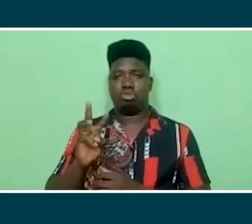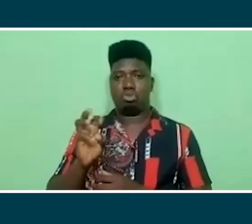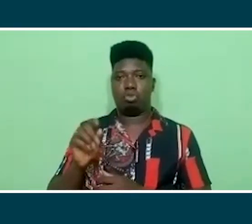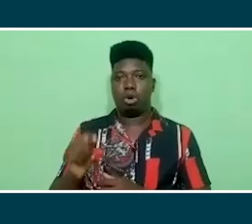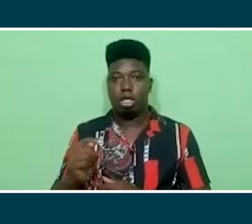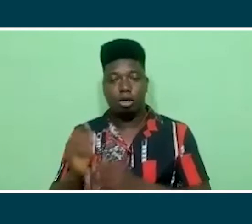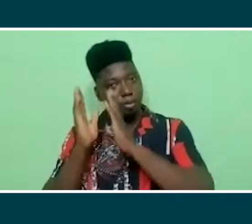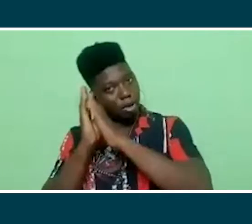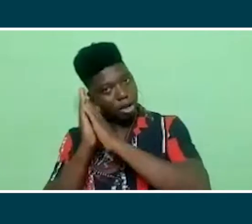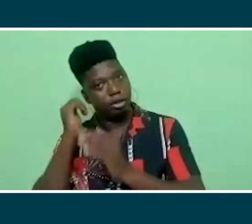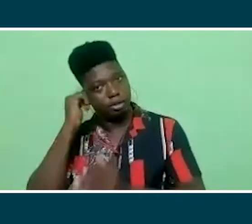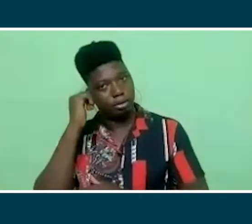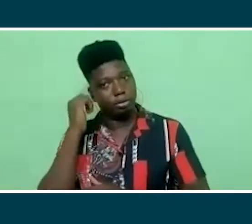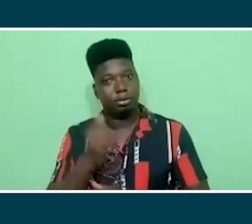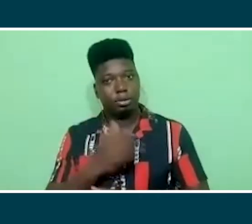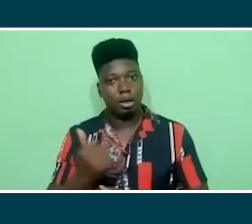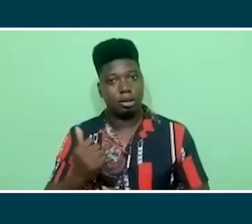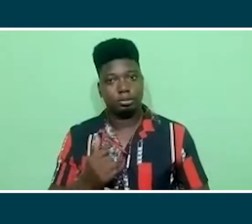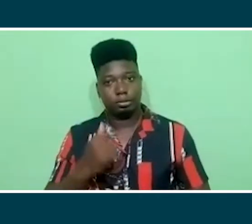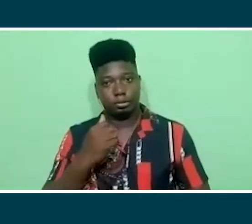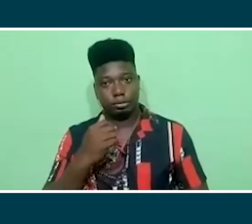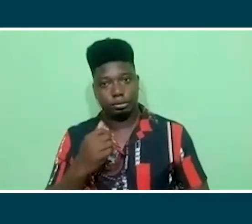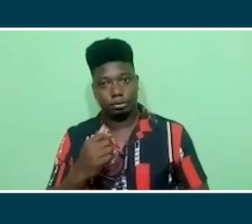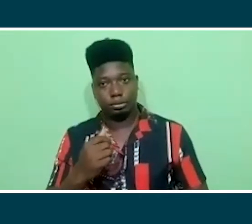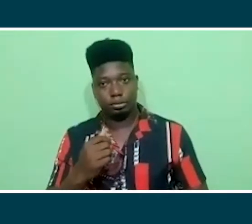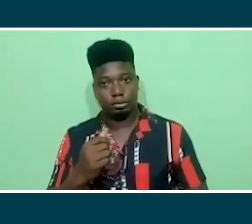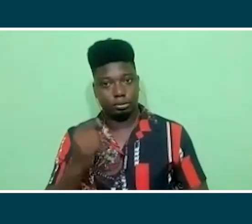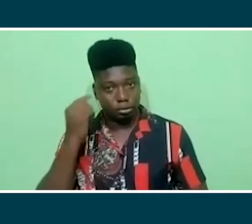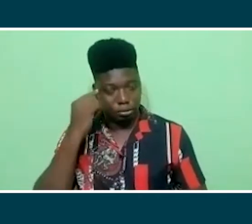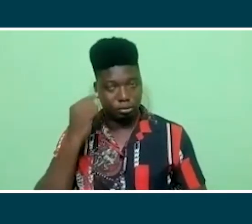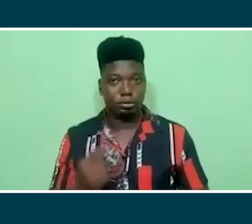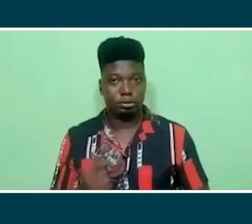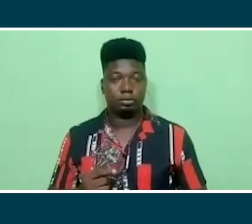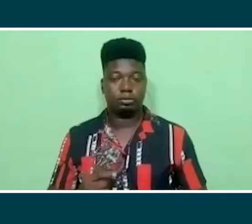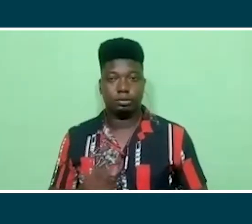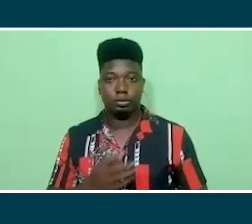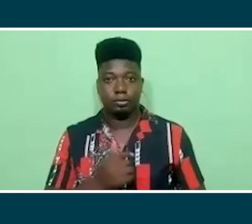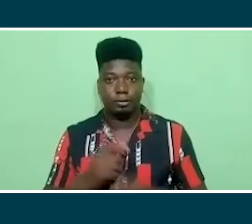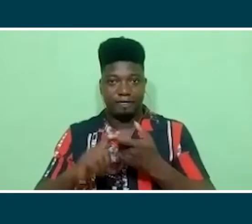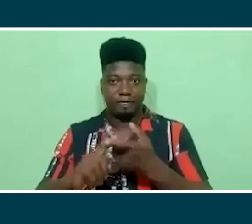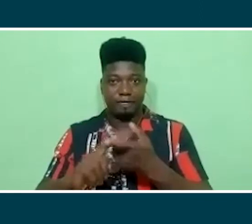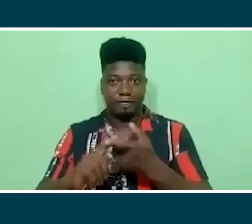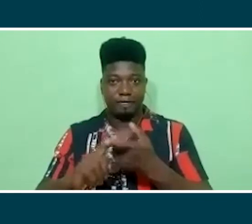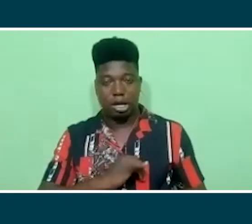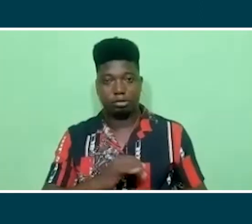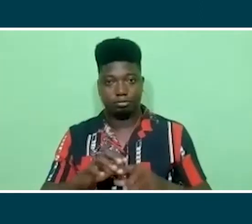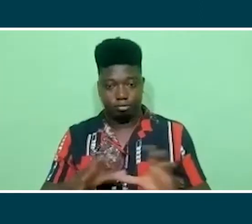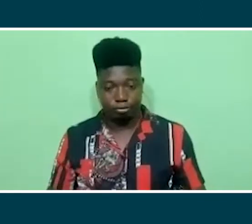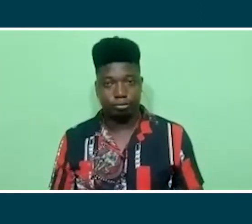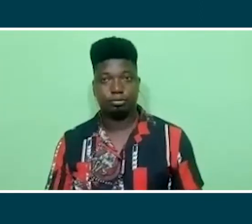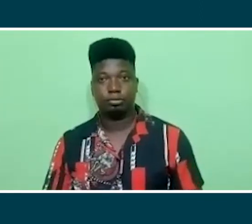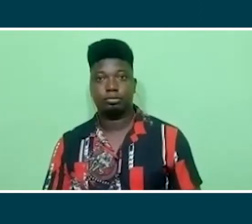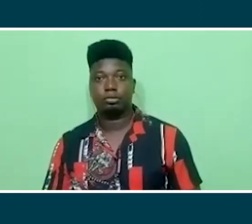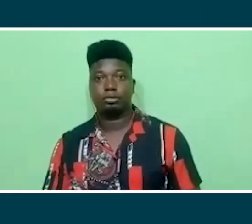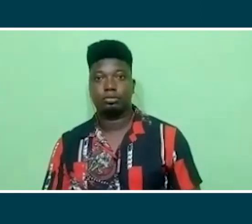I am all in my head about this. I'm exhausted. My friend and I are wiped out. She and I, we didn't say